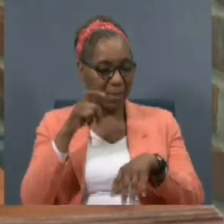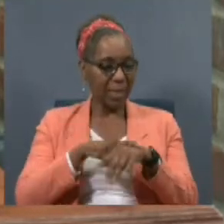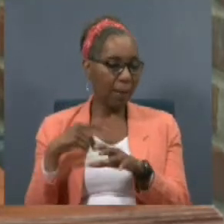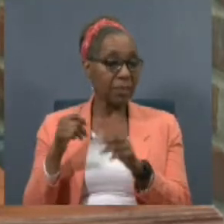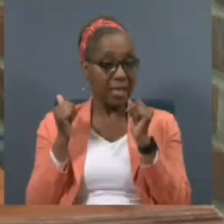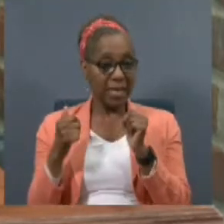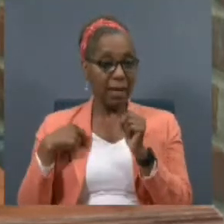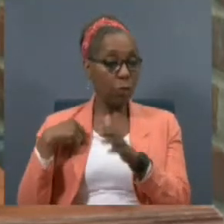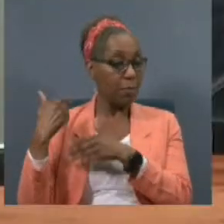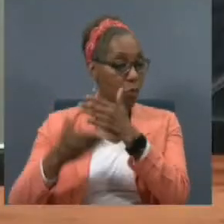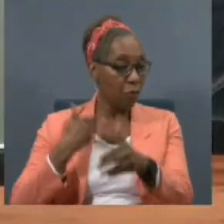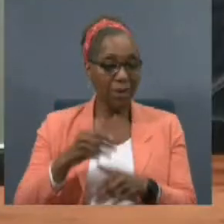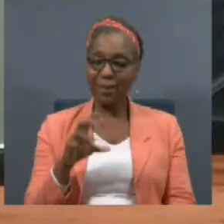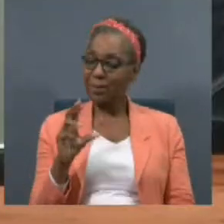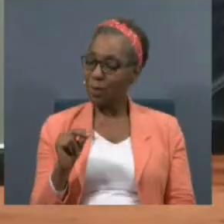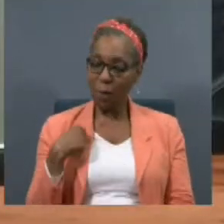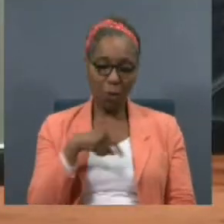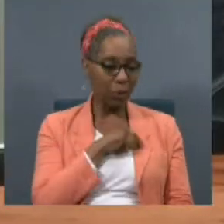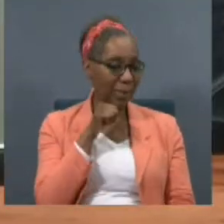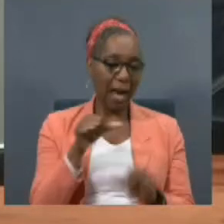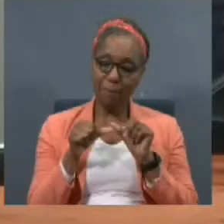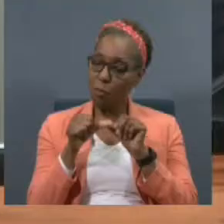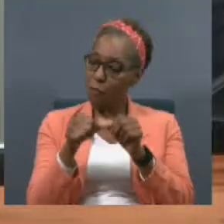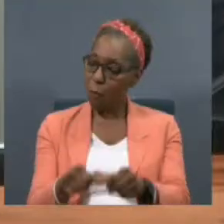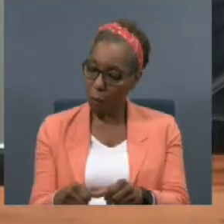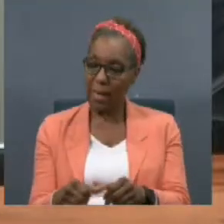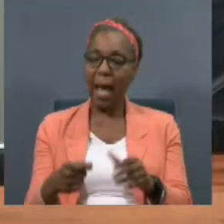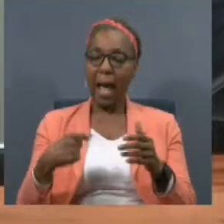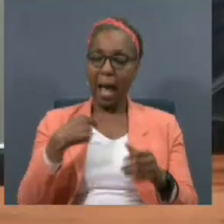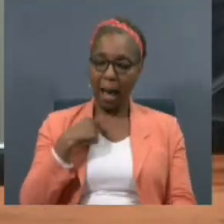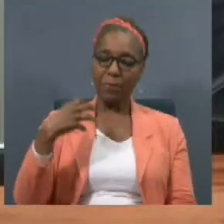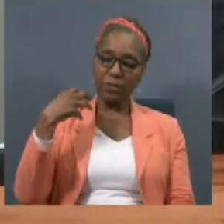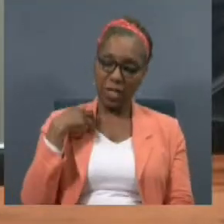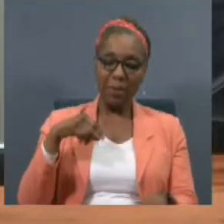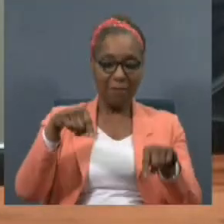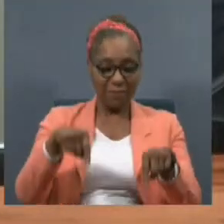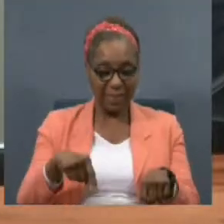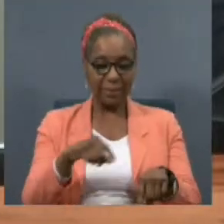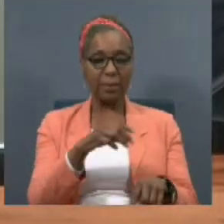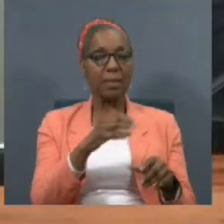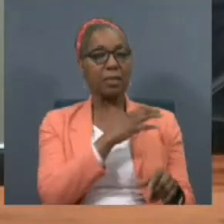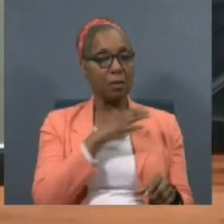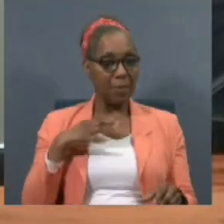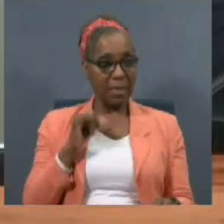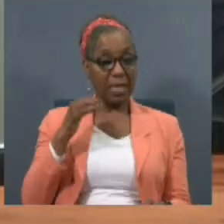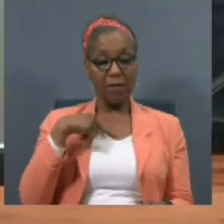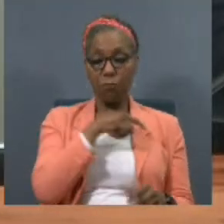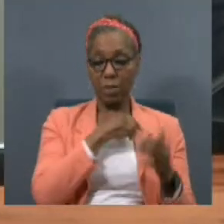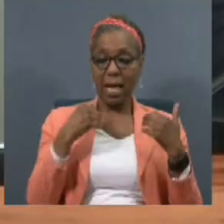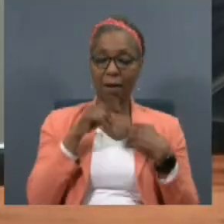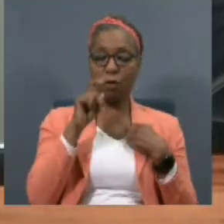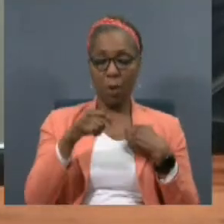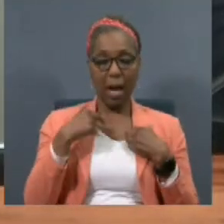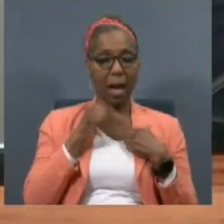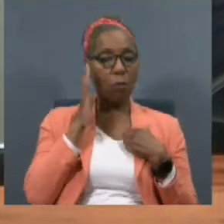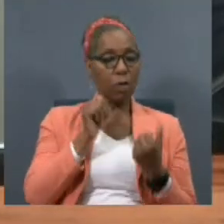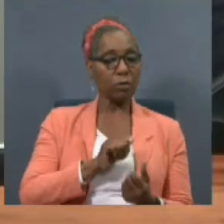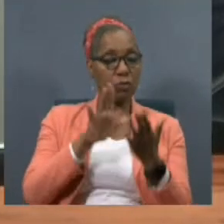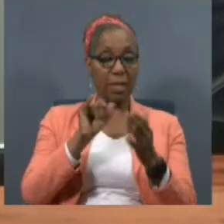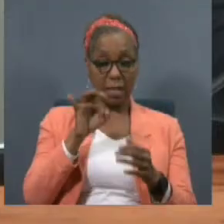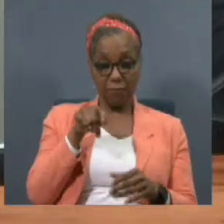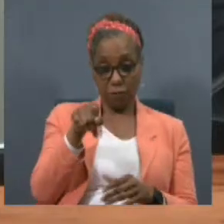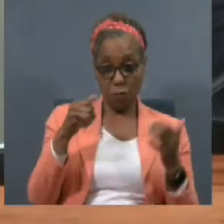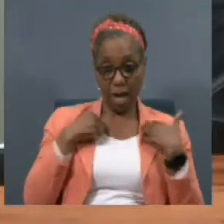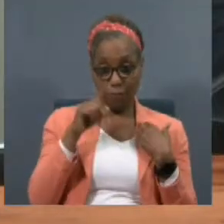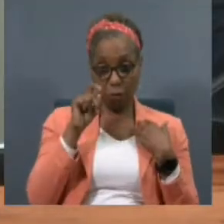said. We can So, move on. no, we're not moving on. I'm the chairman of this committee. And if we have a question, I'm going to address that. If you have a